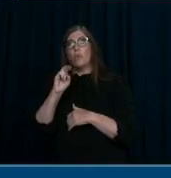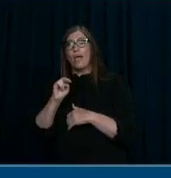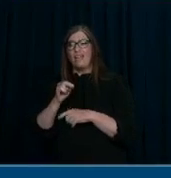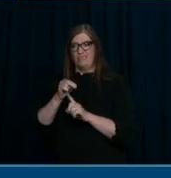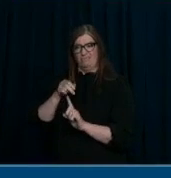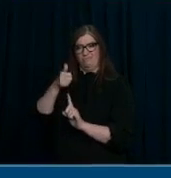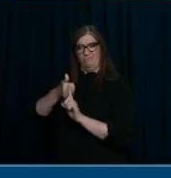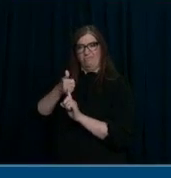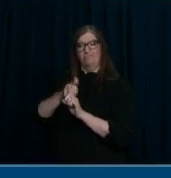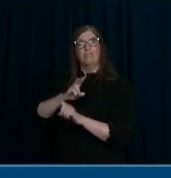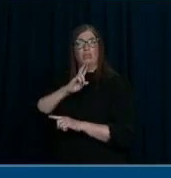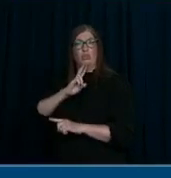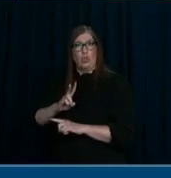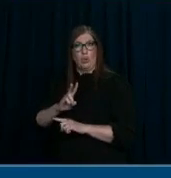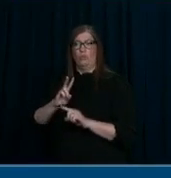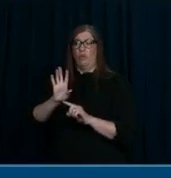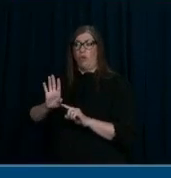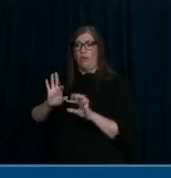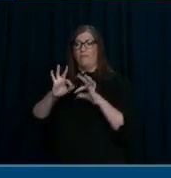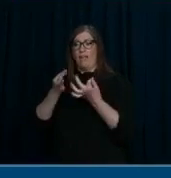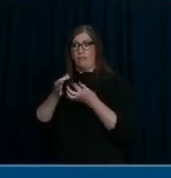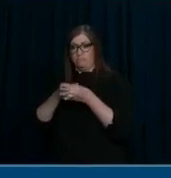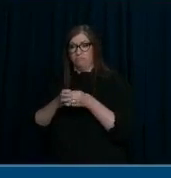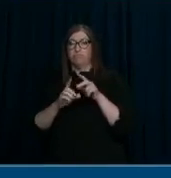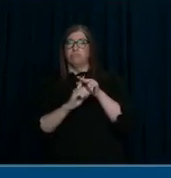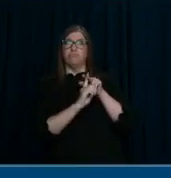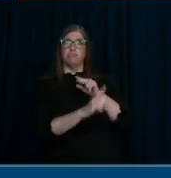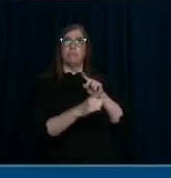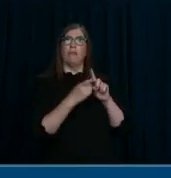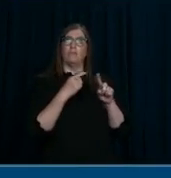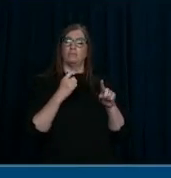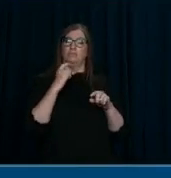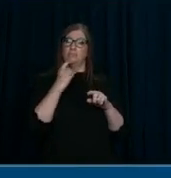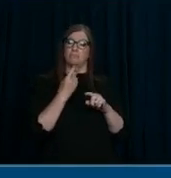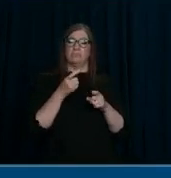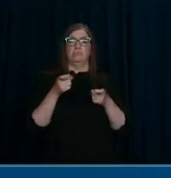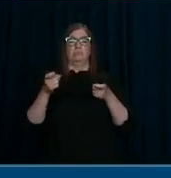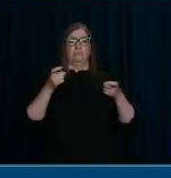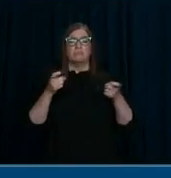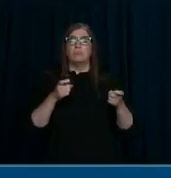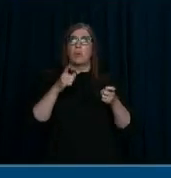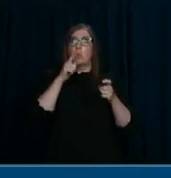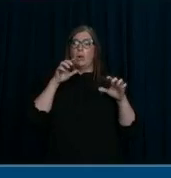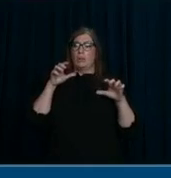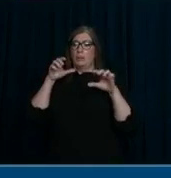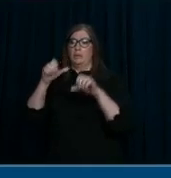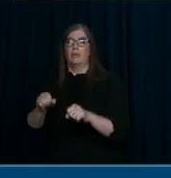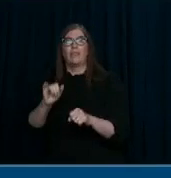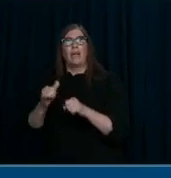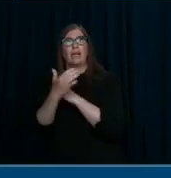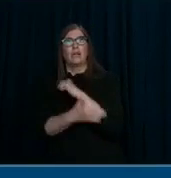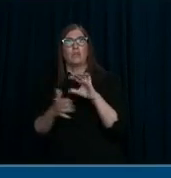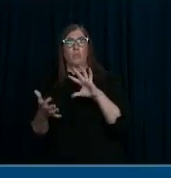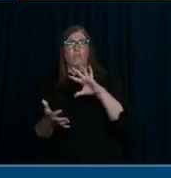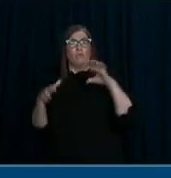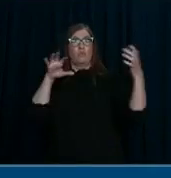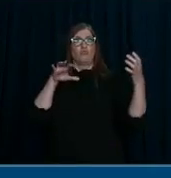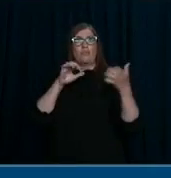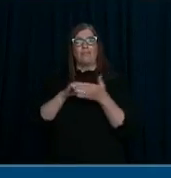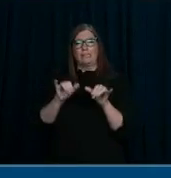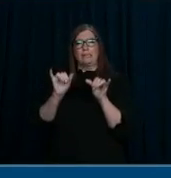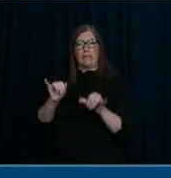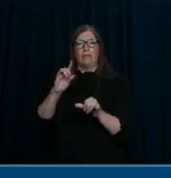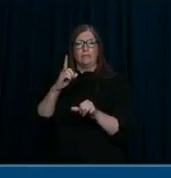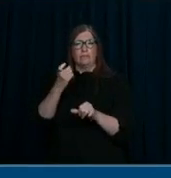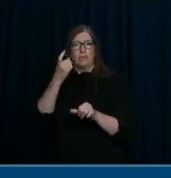2, she and her family had to flee from an extremist regime that came in to take over during that country's revolution. That very same regime is